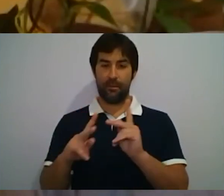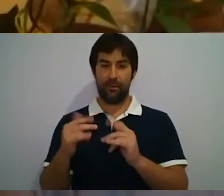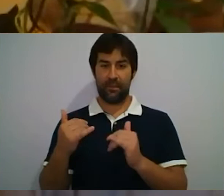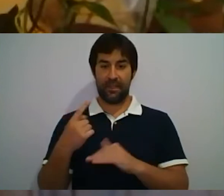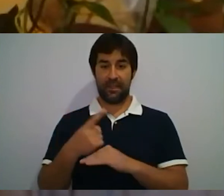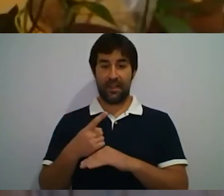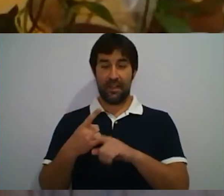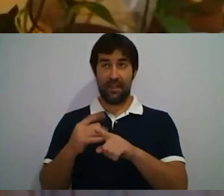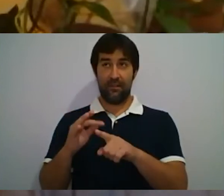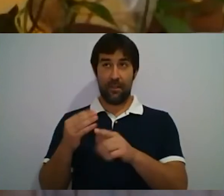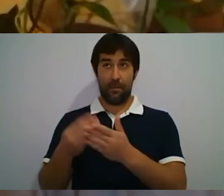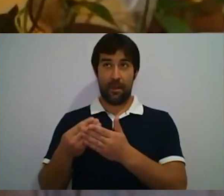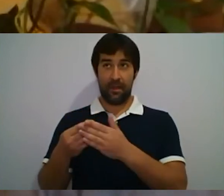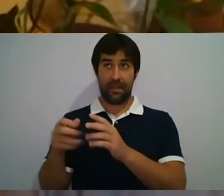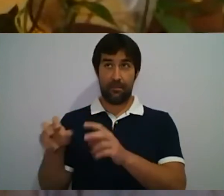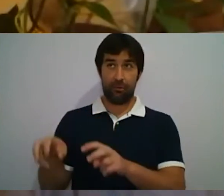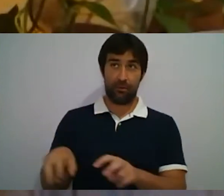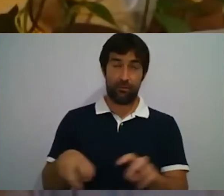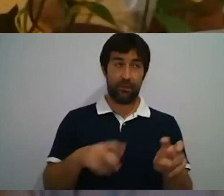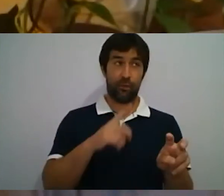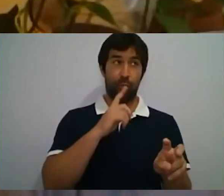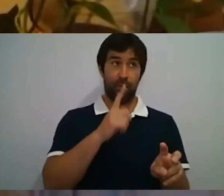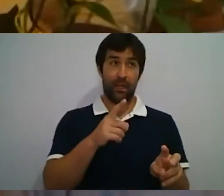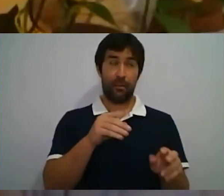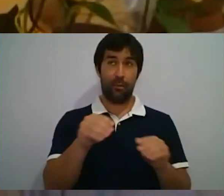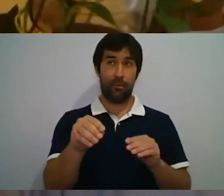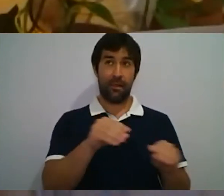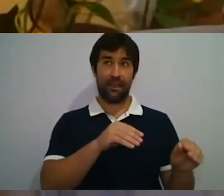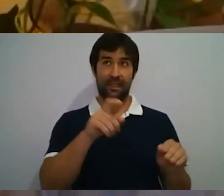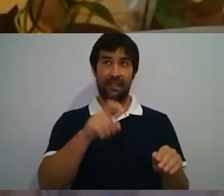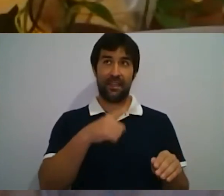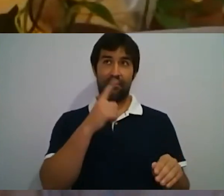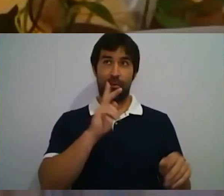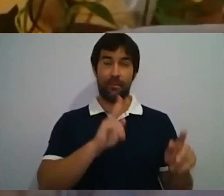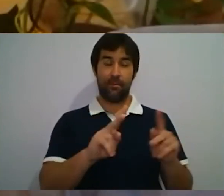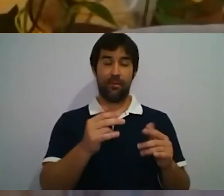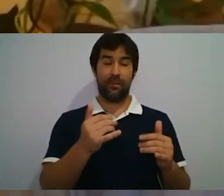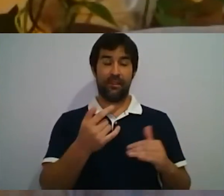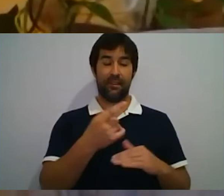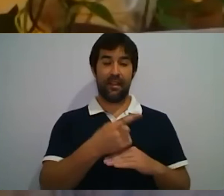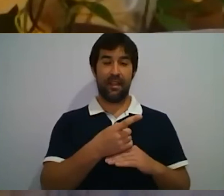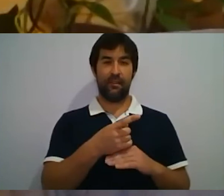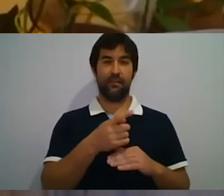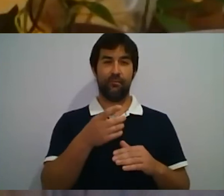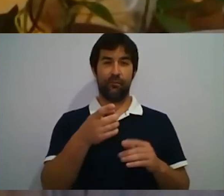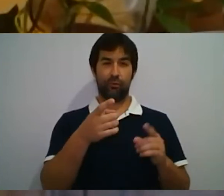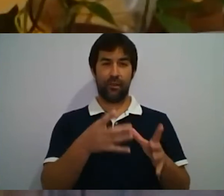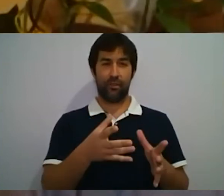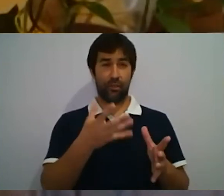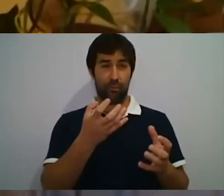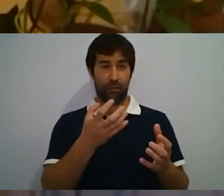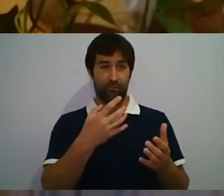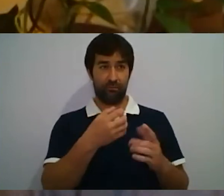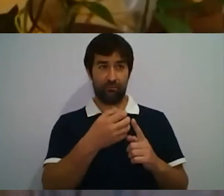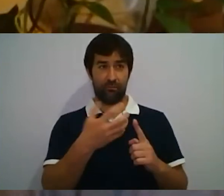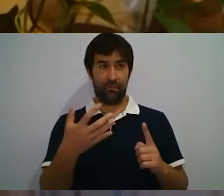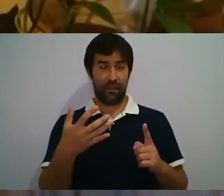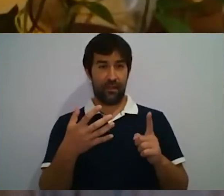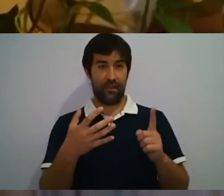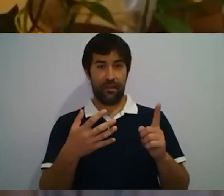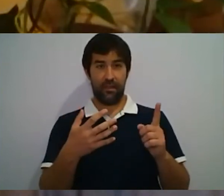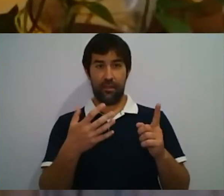of conflict, either with vehicles entering or exiting the public roadway, but even more importantly, they